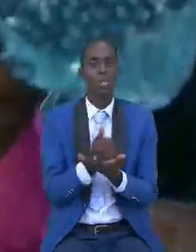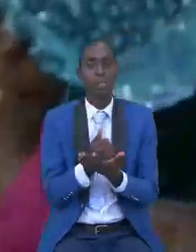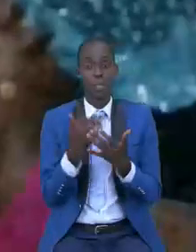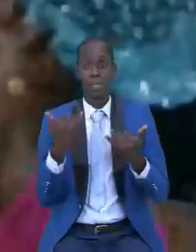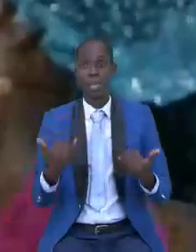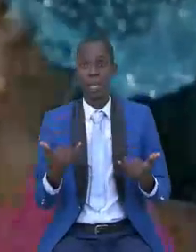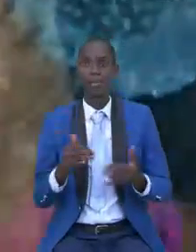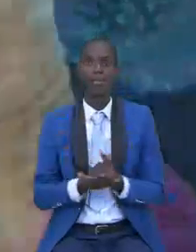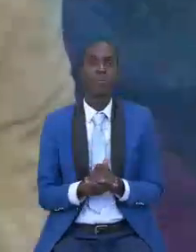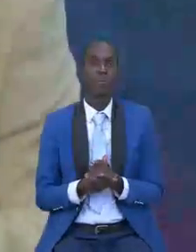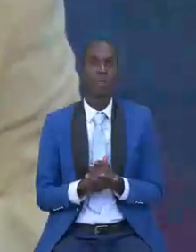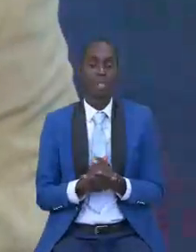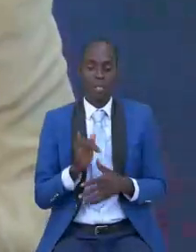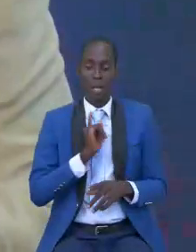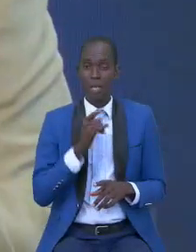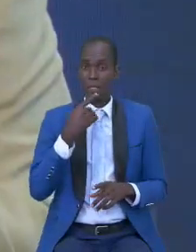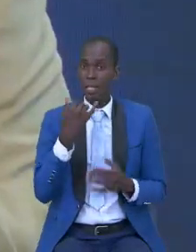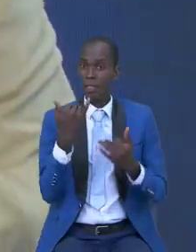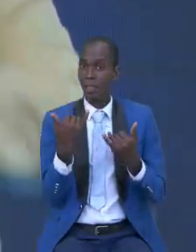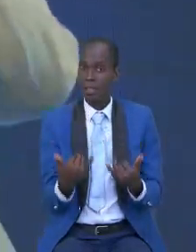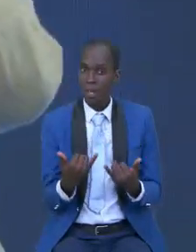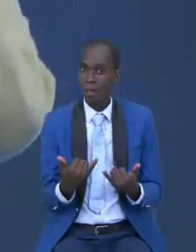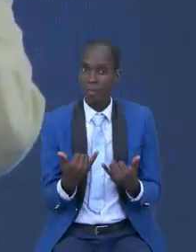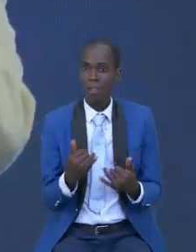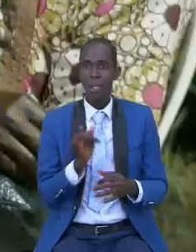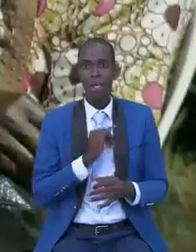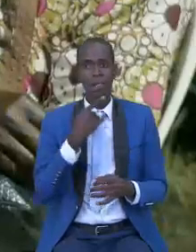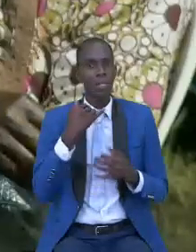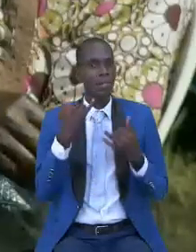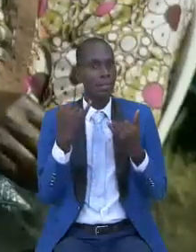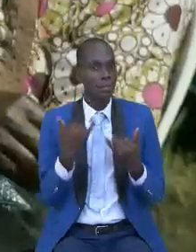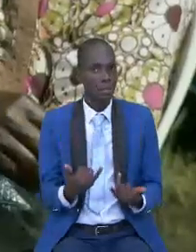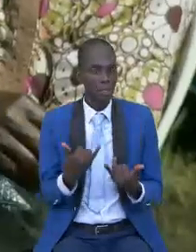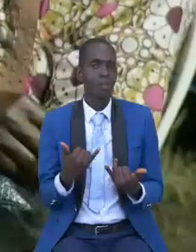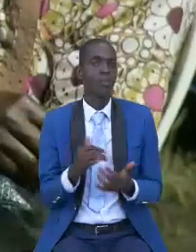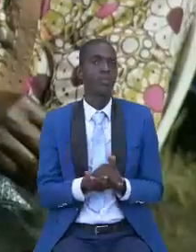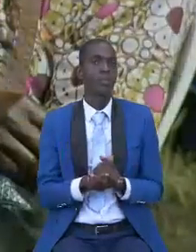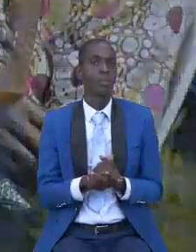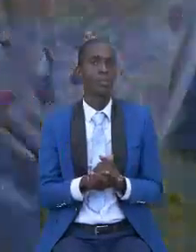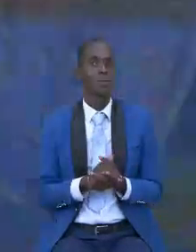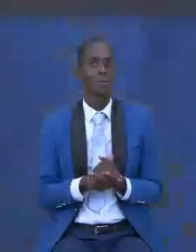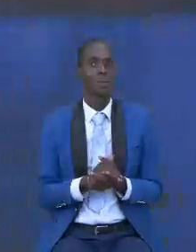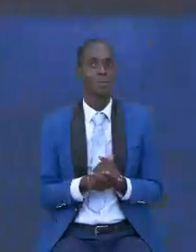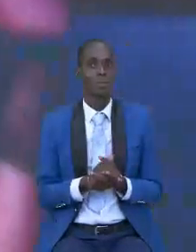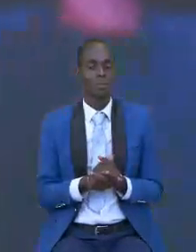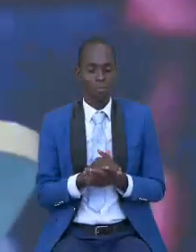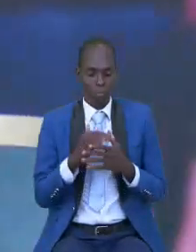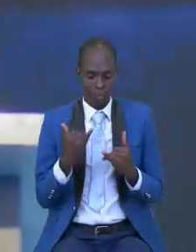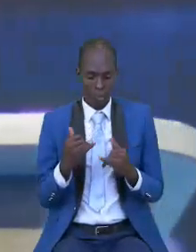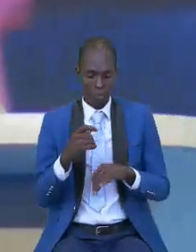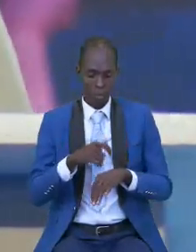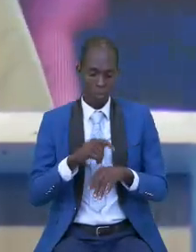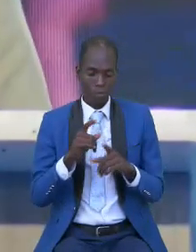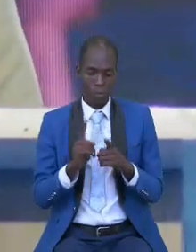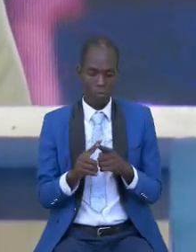Now, I said now. I said now. Heads bowed